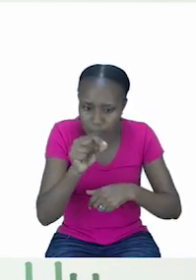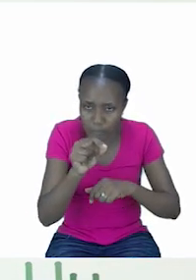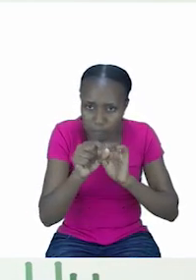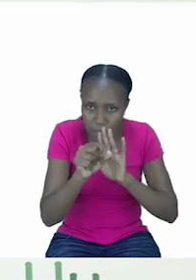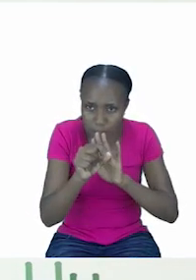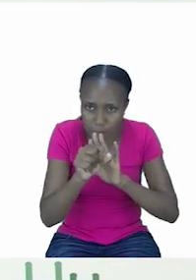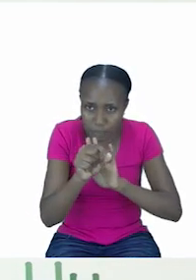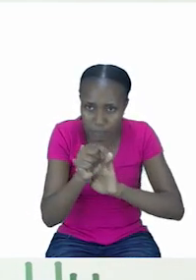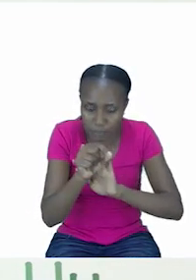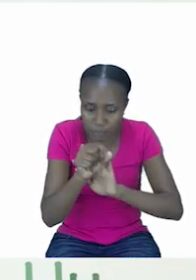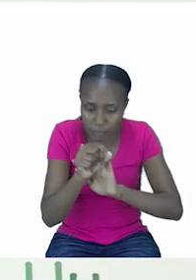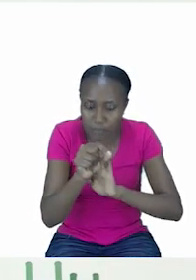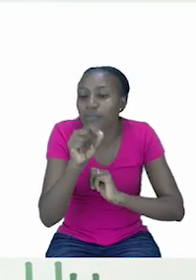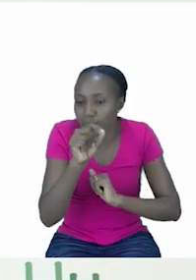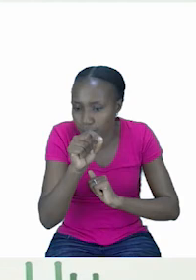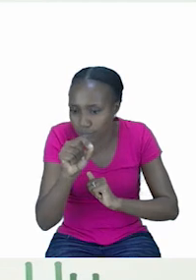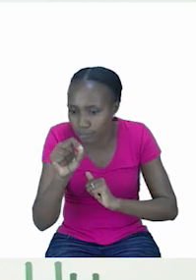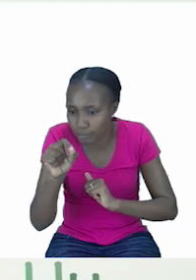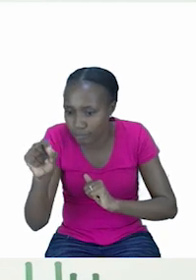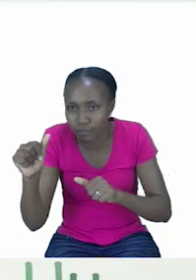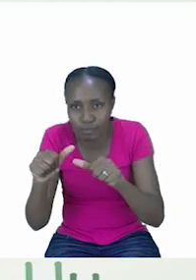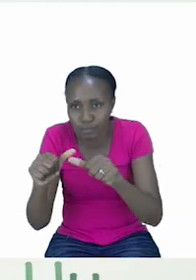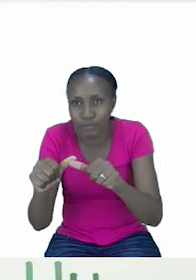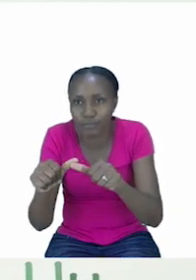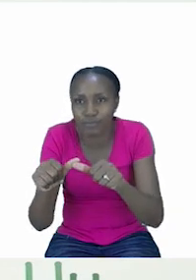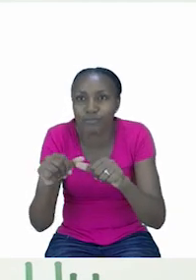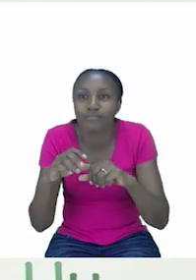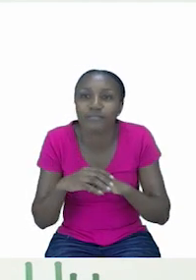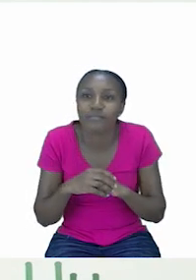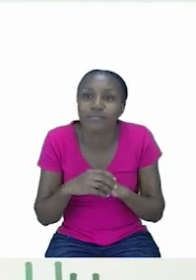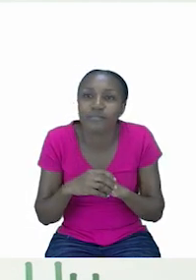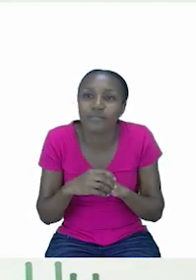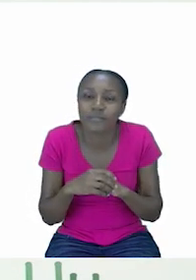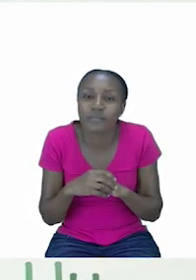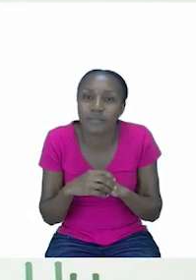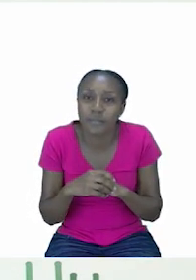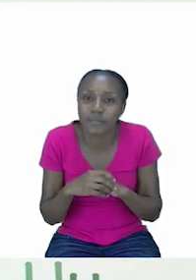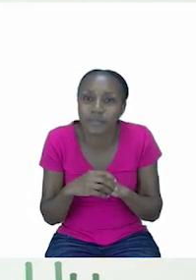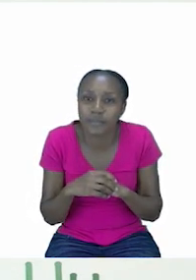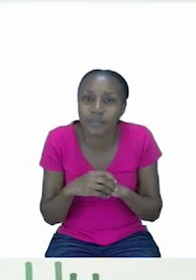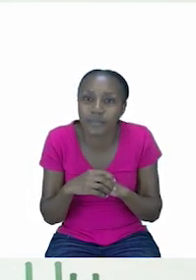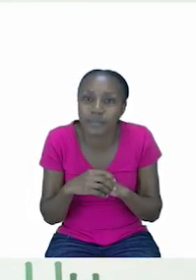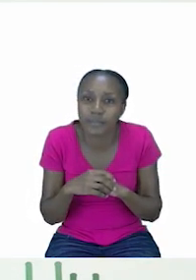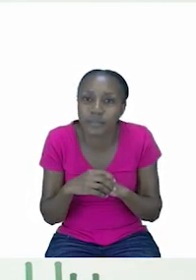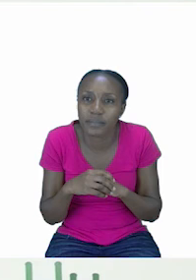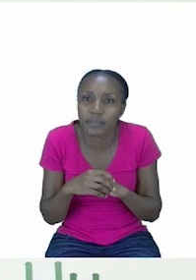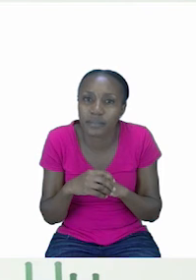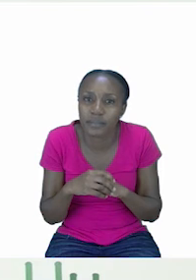your pencil. Let's keep going. Our nice straight line. Follow the dotted